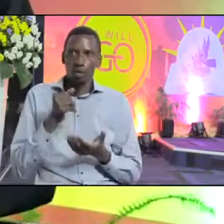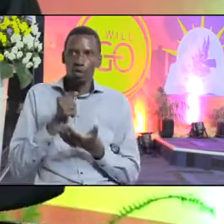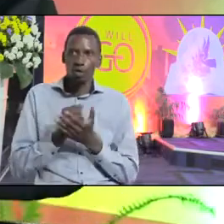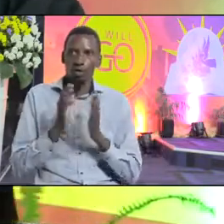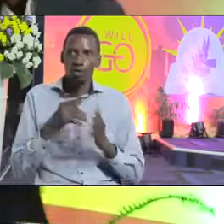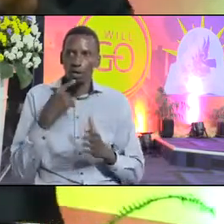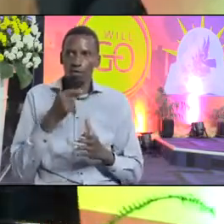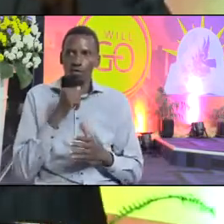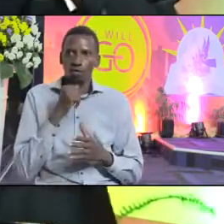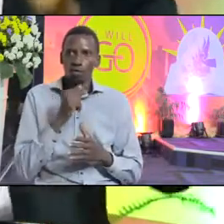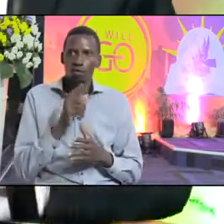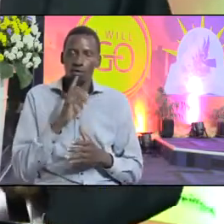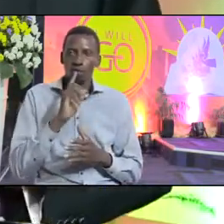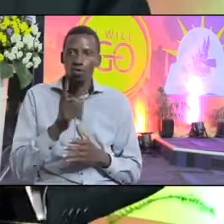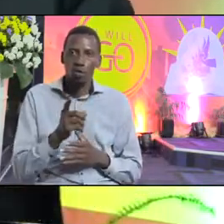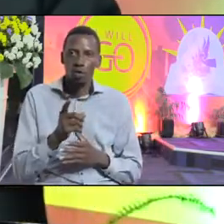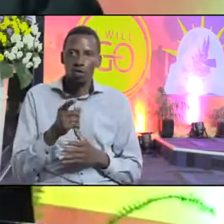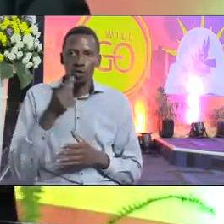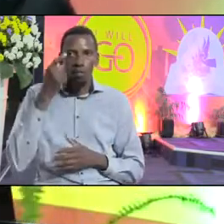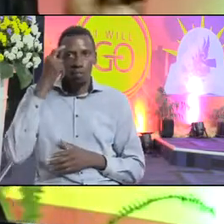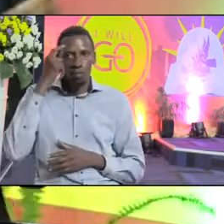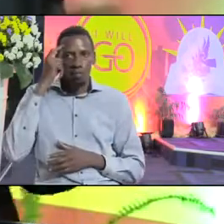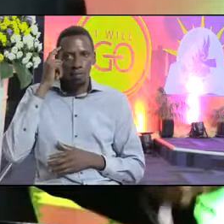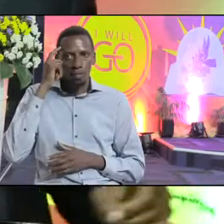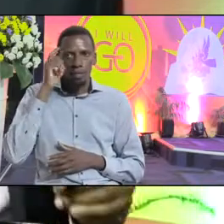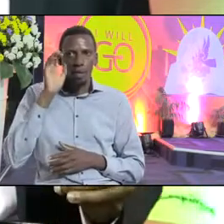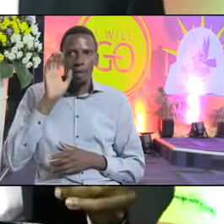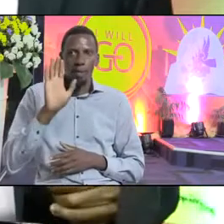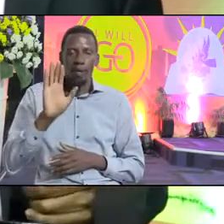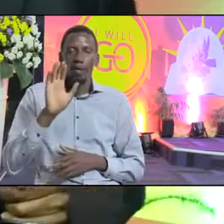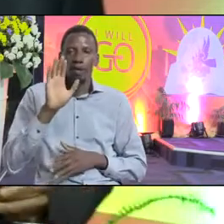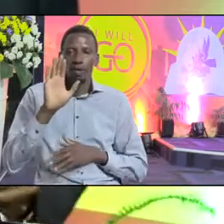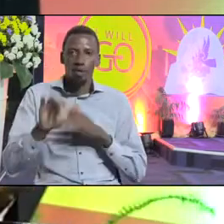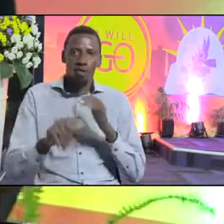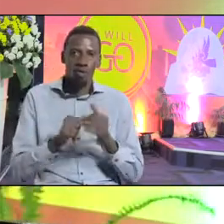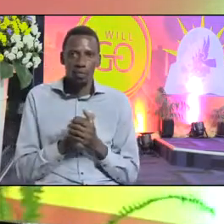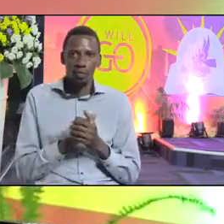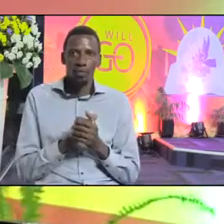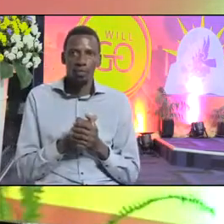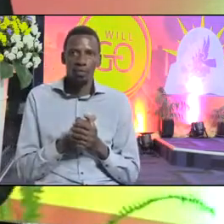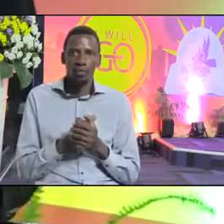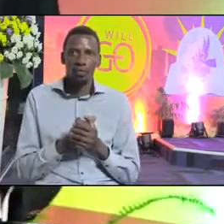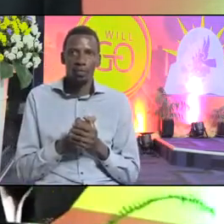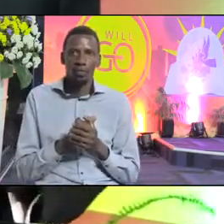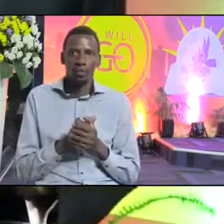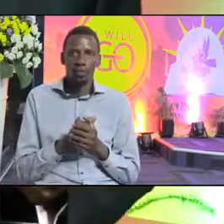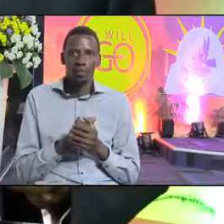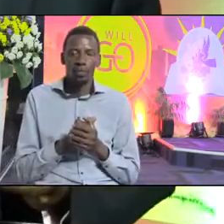not sure of the authenticity of his or her call.